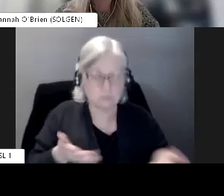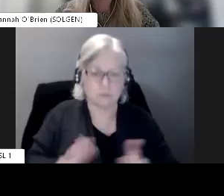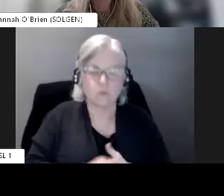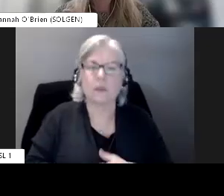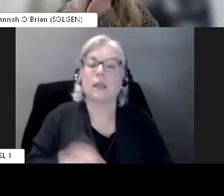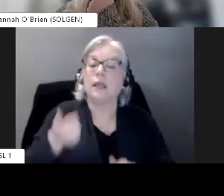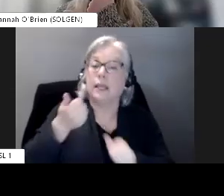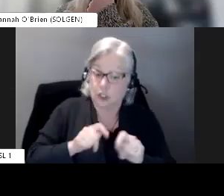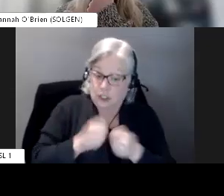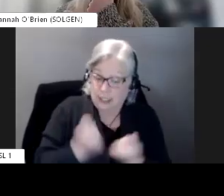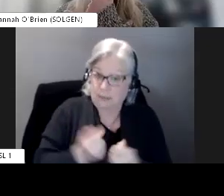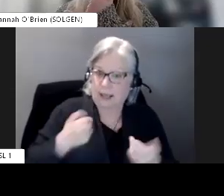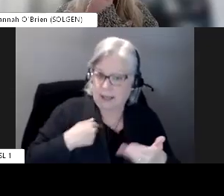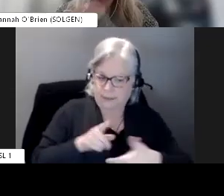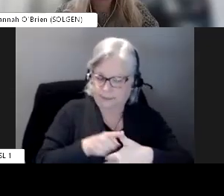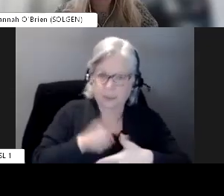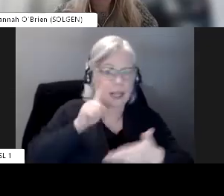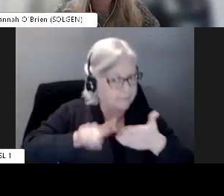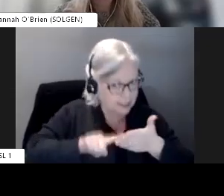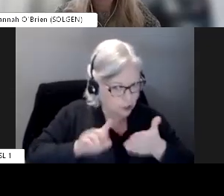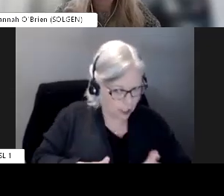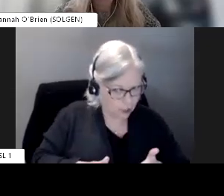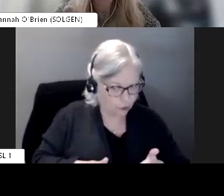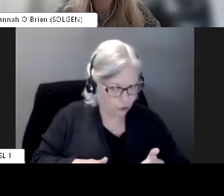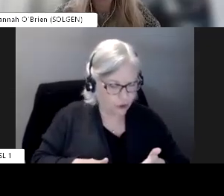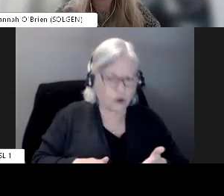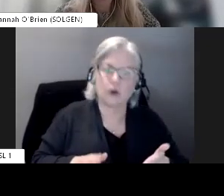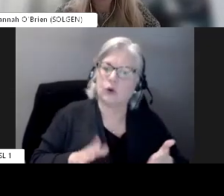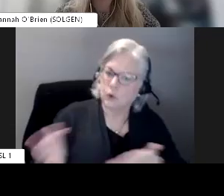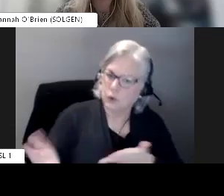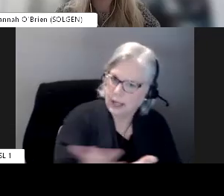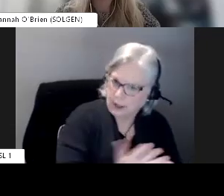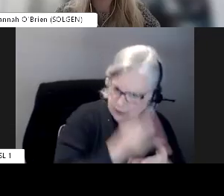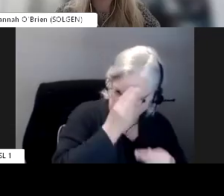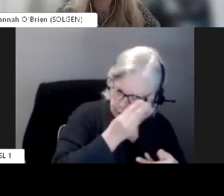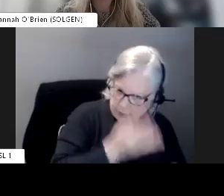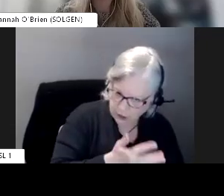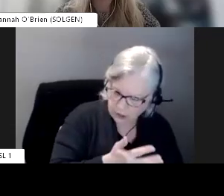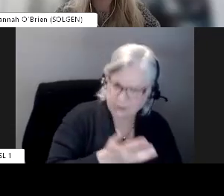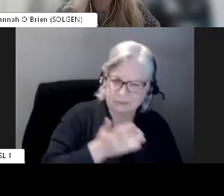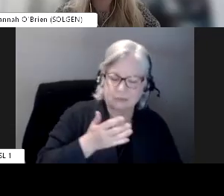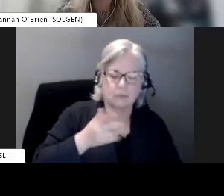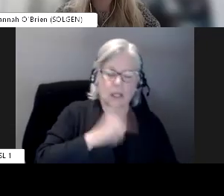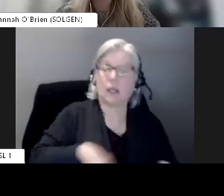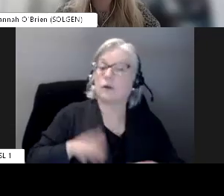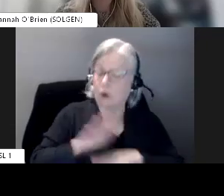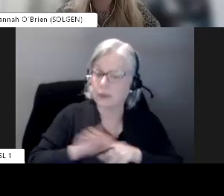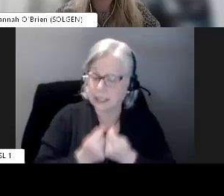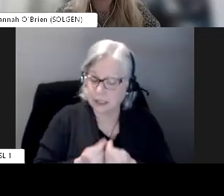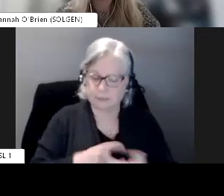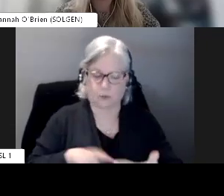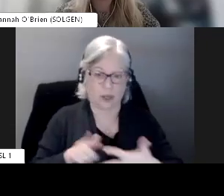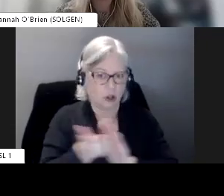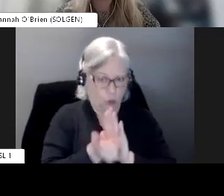an investigator who gathers information under the direction of the presiding officer. And on the team, there's also a lawyer